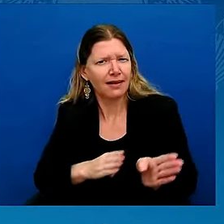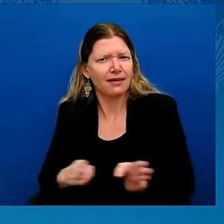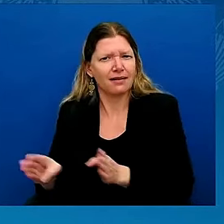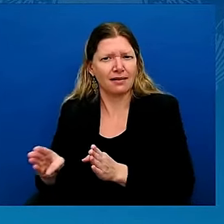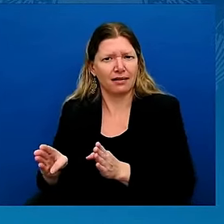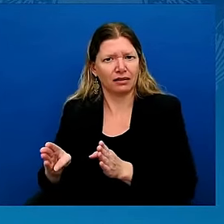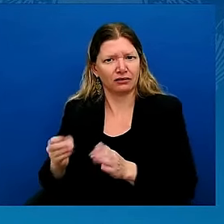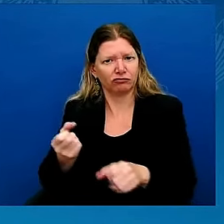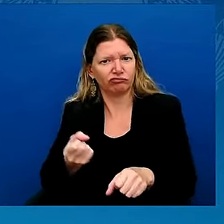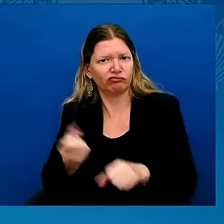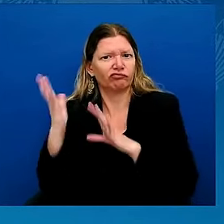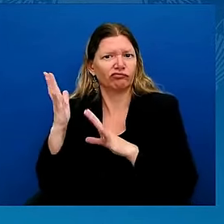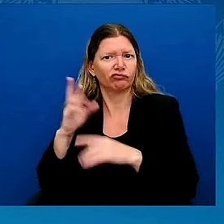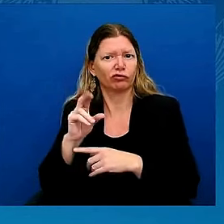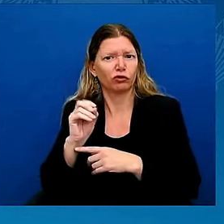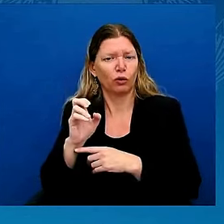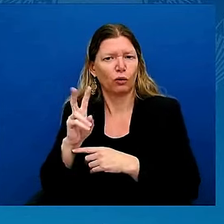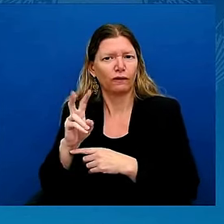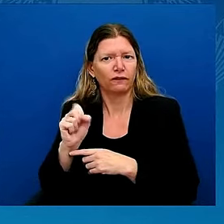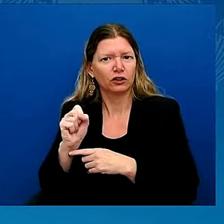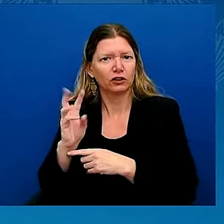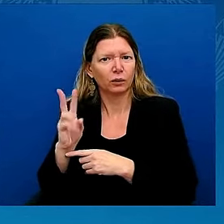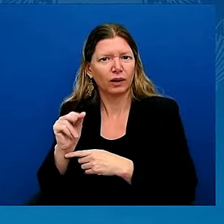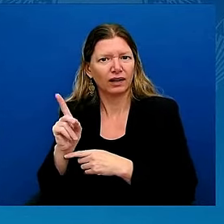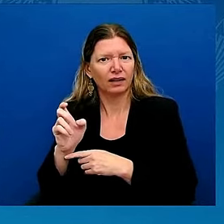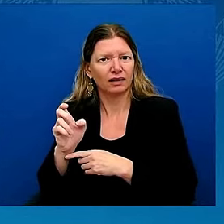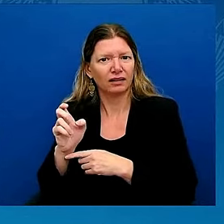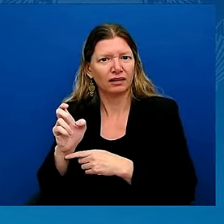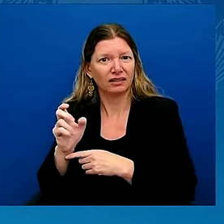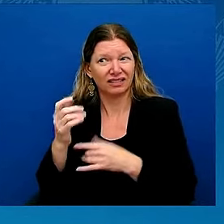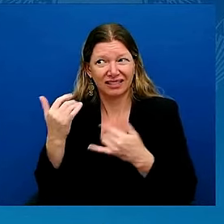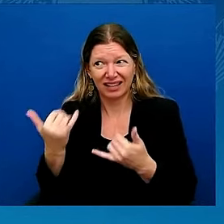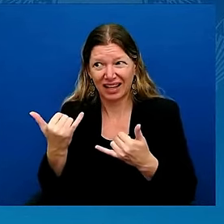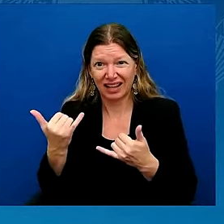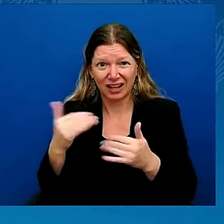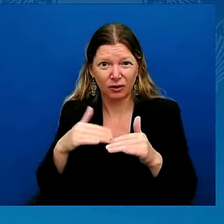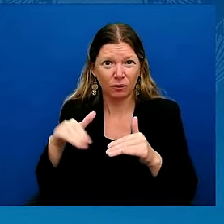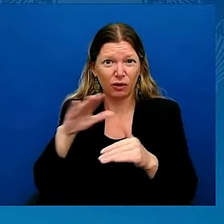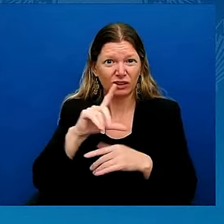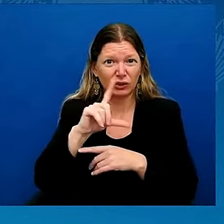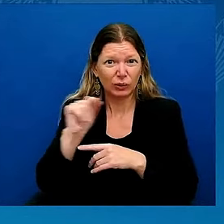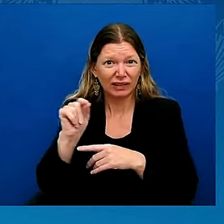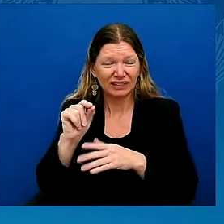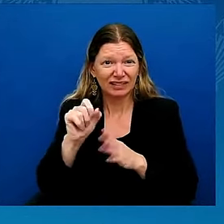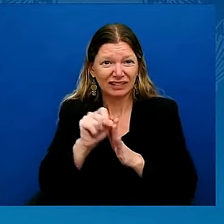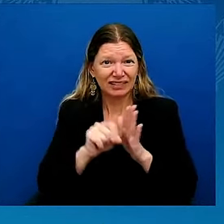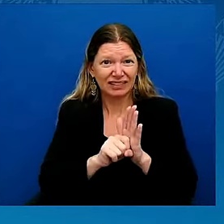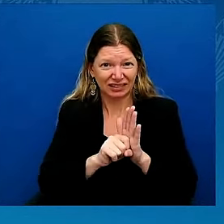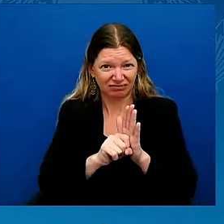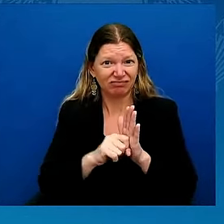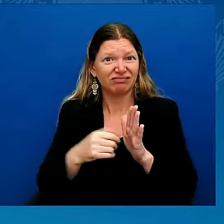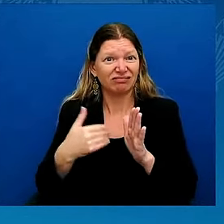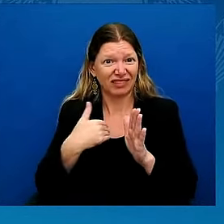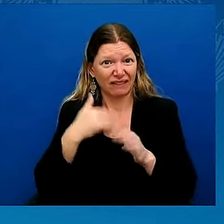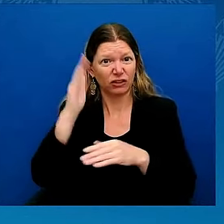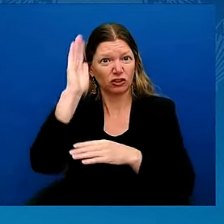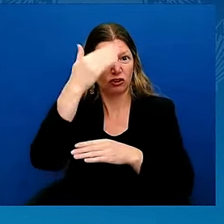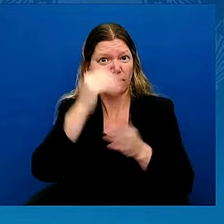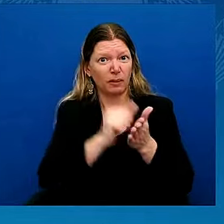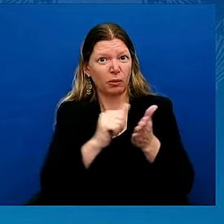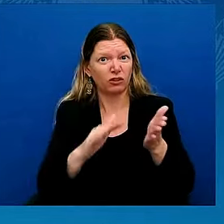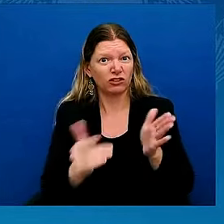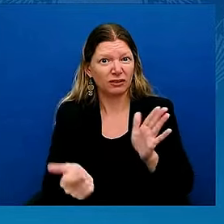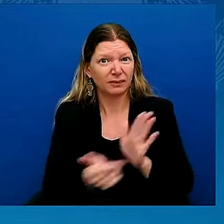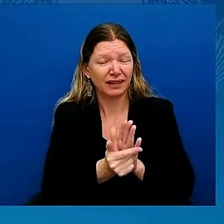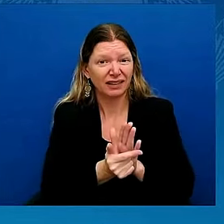Trump abortion ban, which criminalized healthcare providers. In one state,